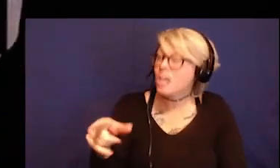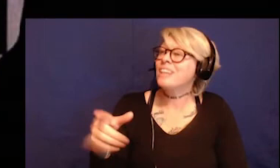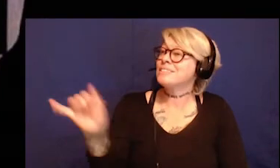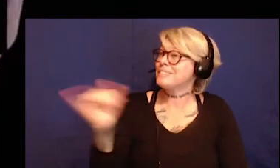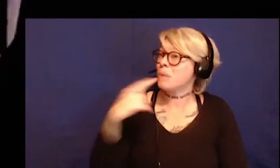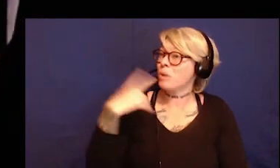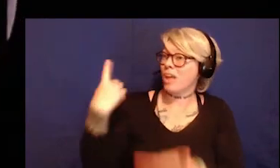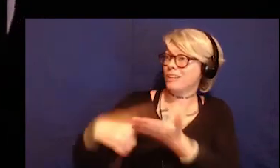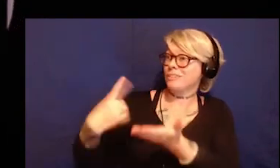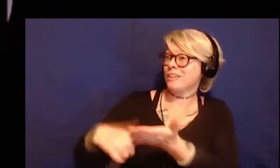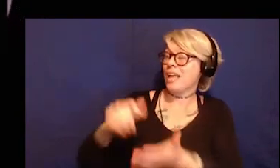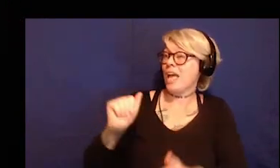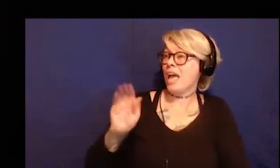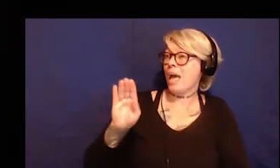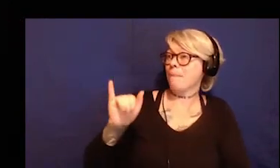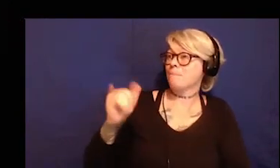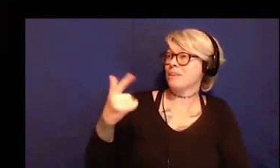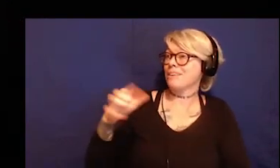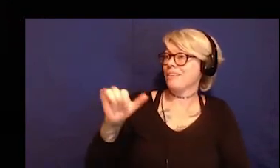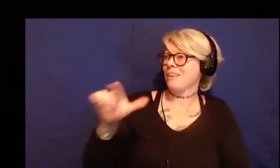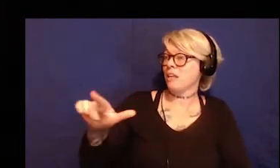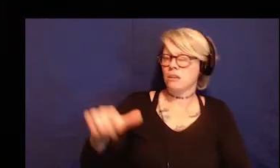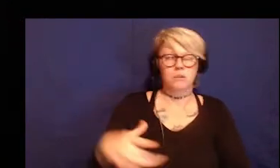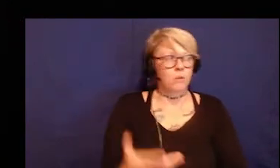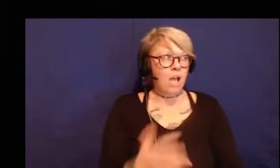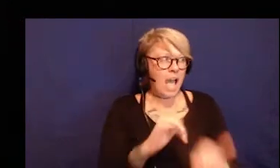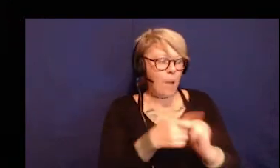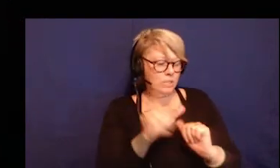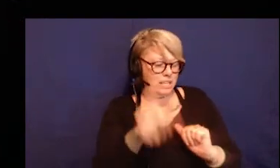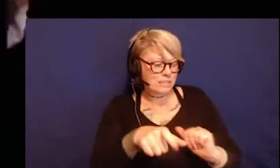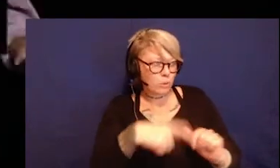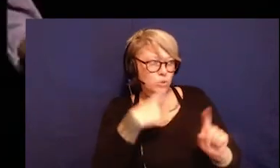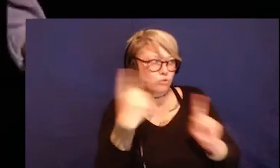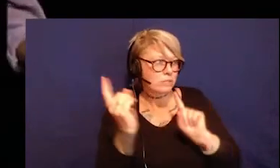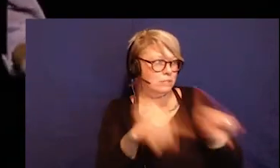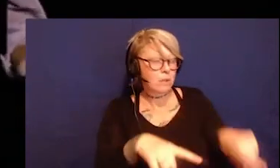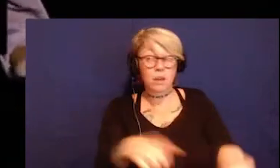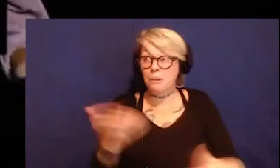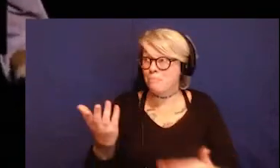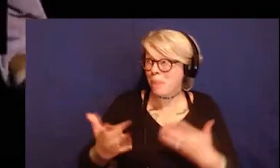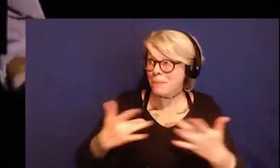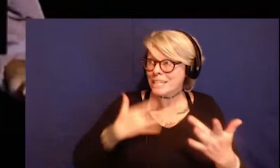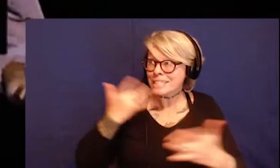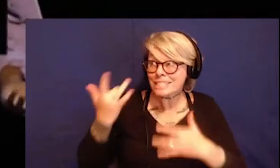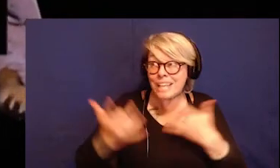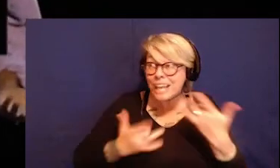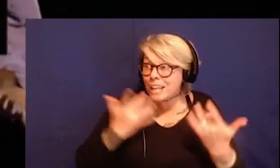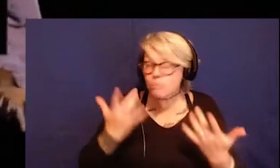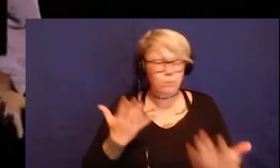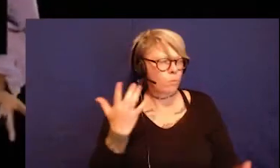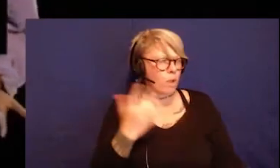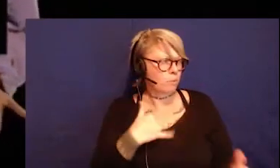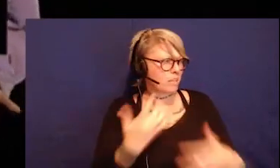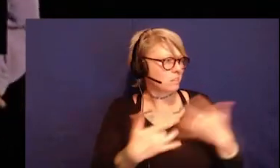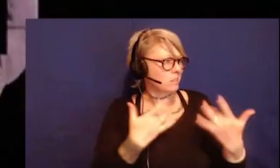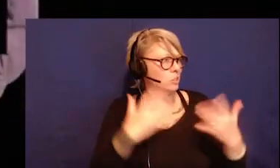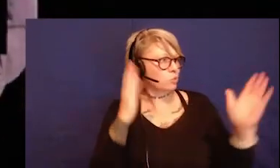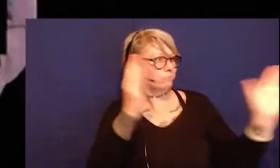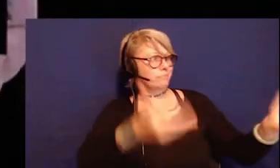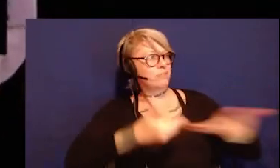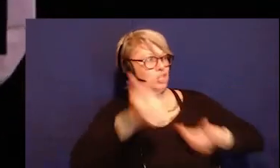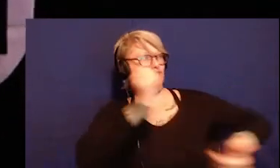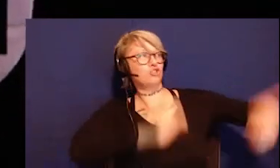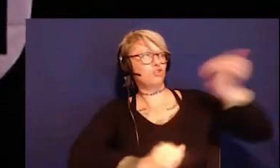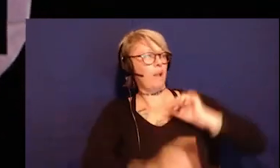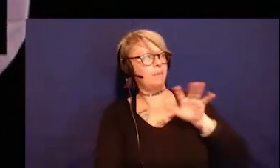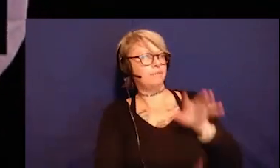Abigail. That's completely unfair. How was I supposed to react? Maybe with a little excitement? Why would I be excited to invite drama into my life?